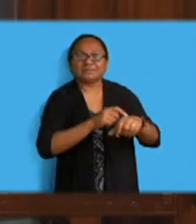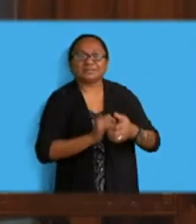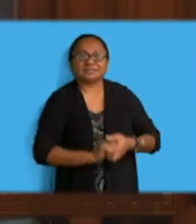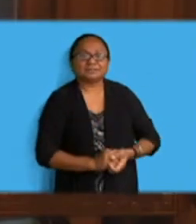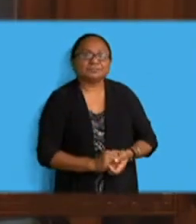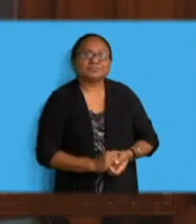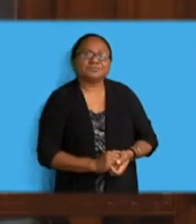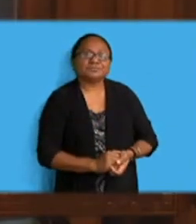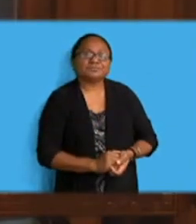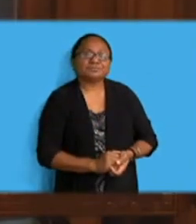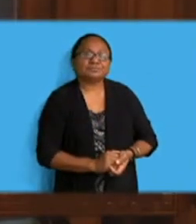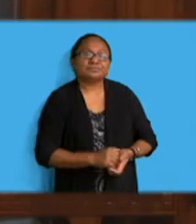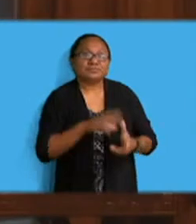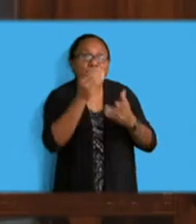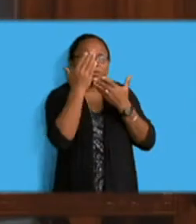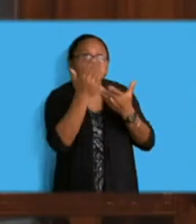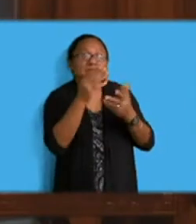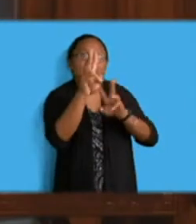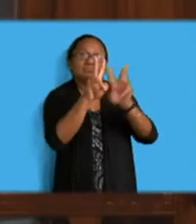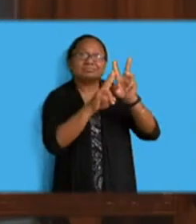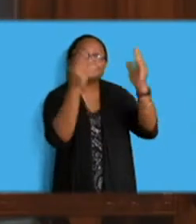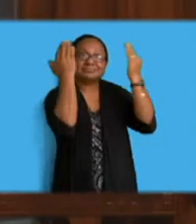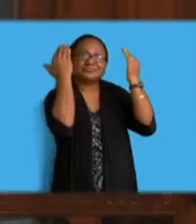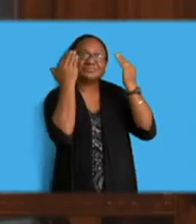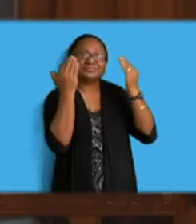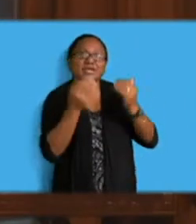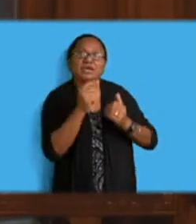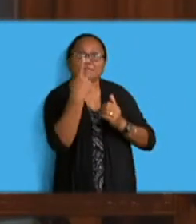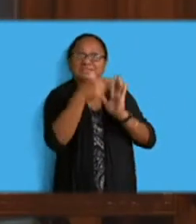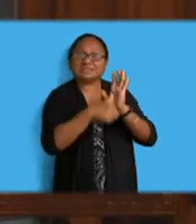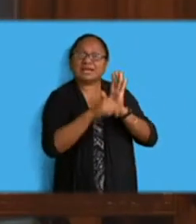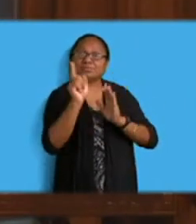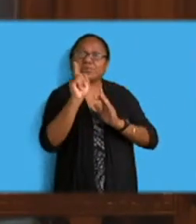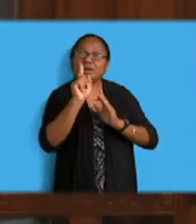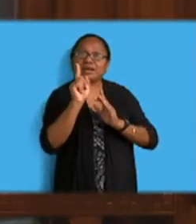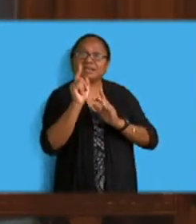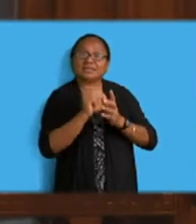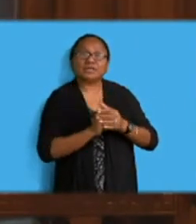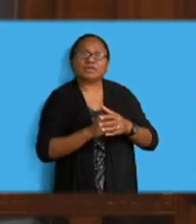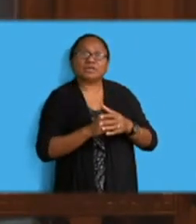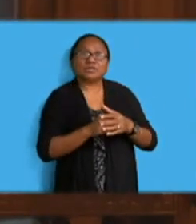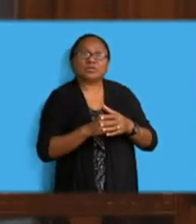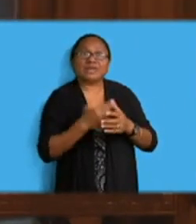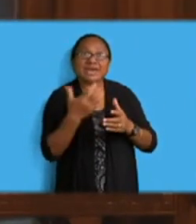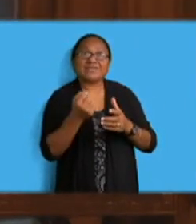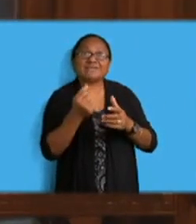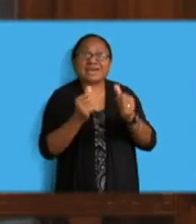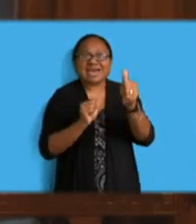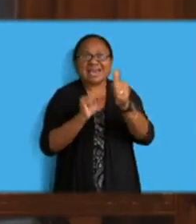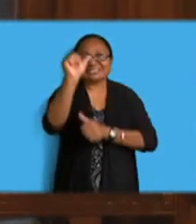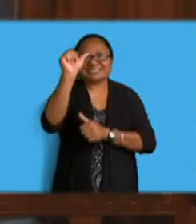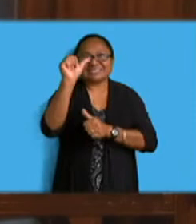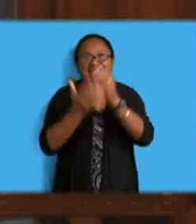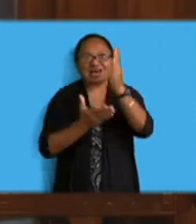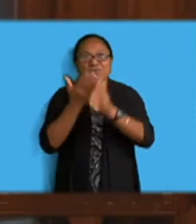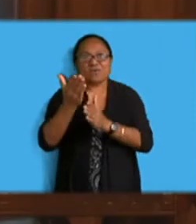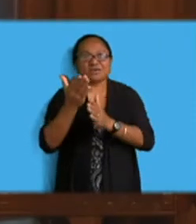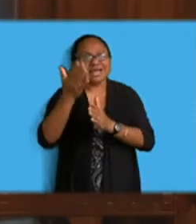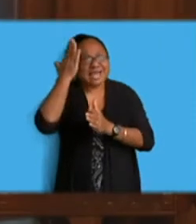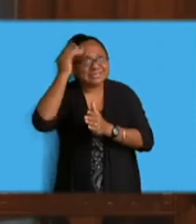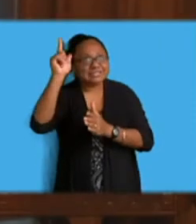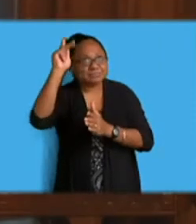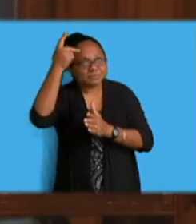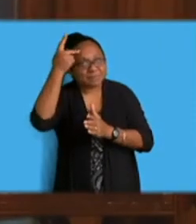But Honourable Deputy Speaker, for the first time we initiated the Excellence Awards at the Principals and Head Teachers Conference this